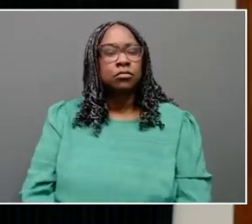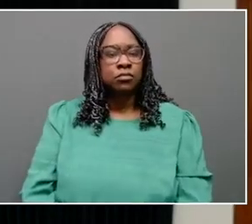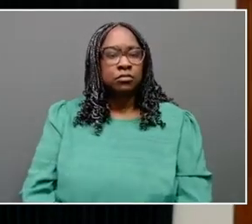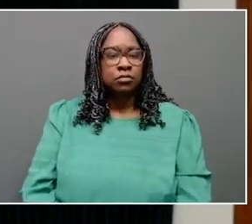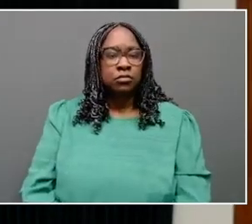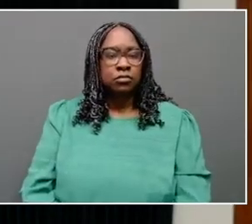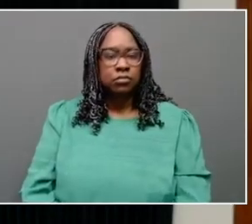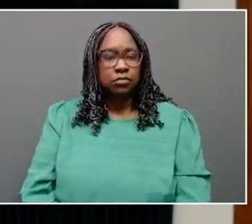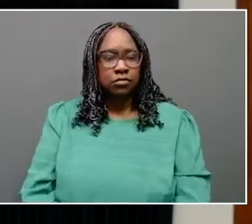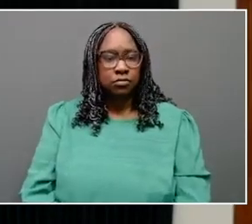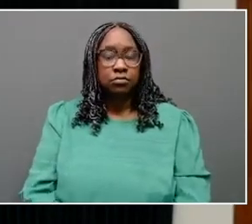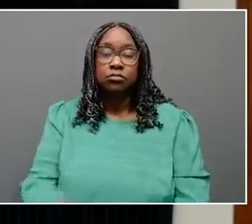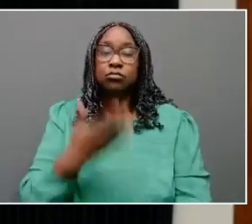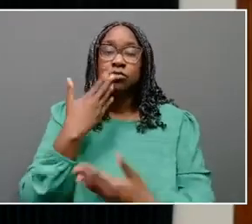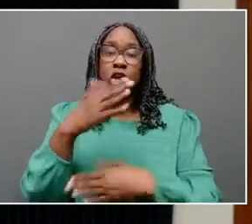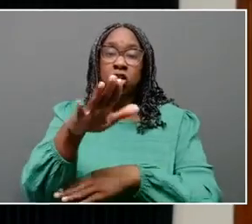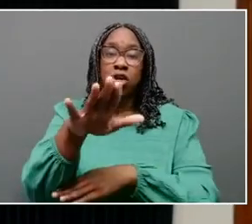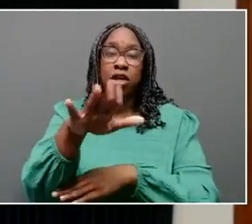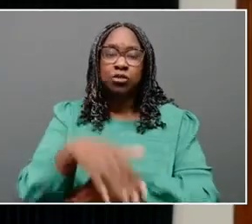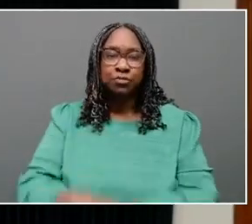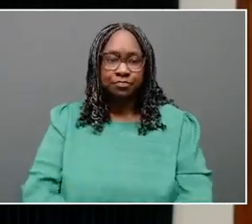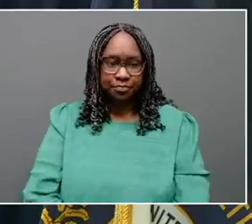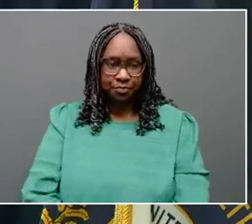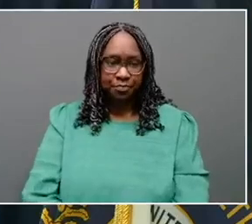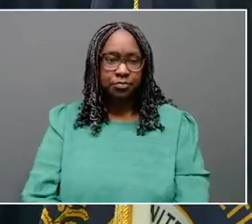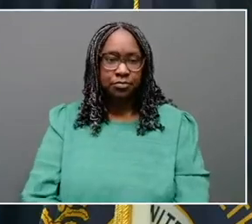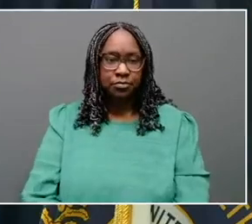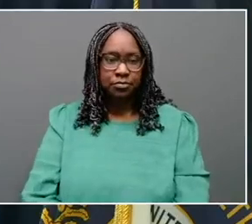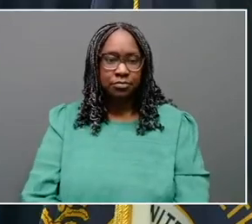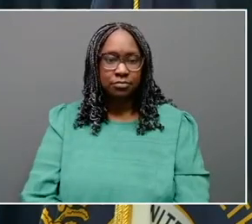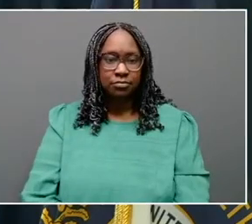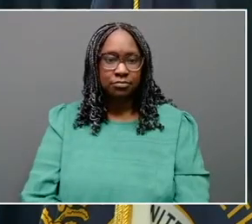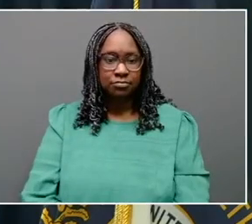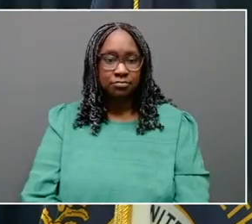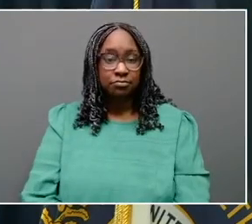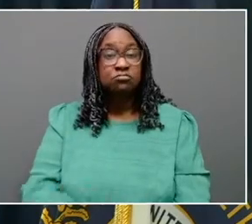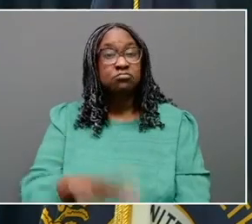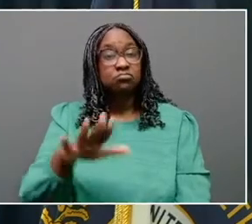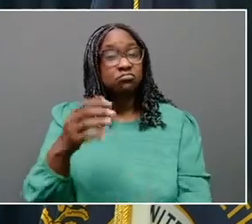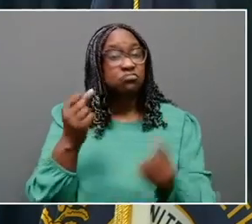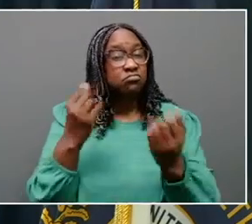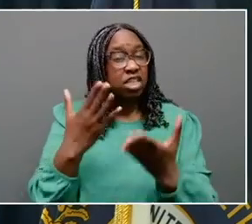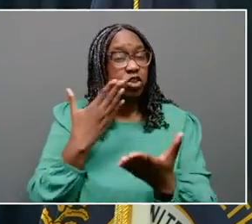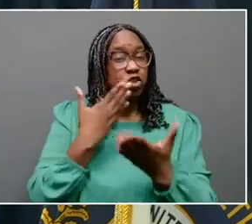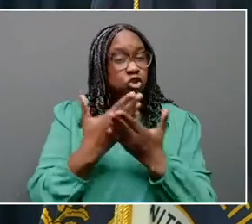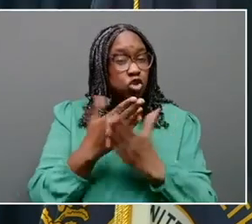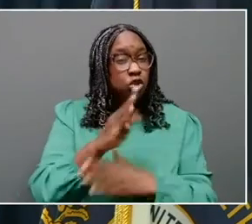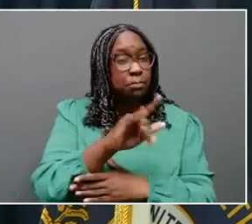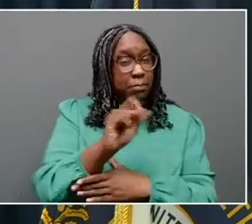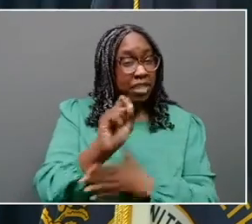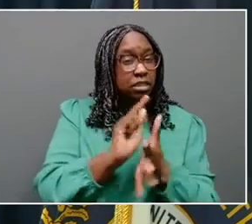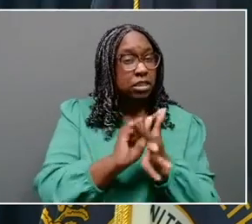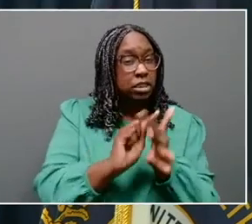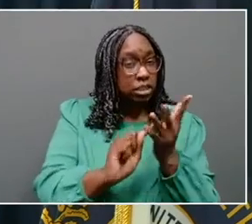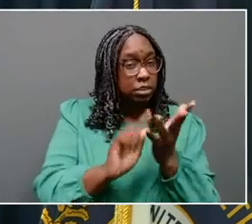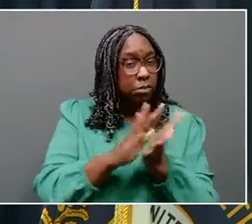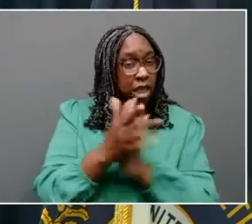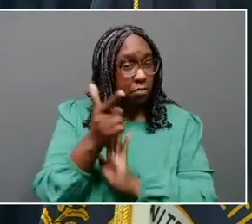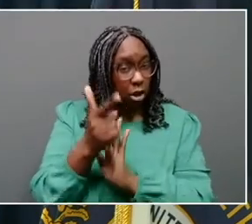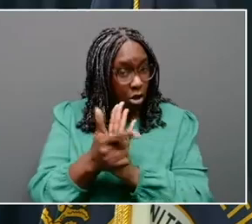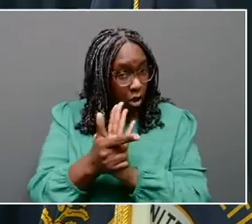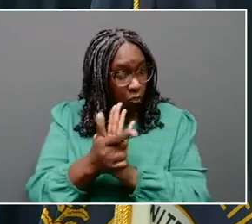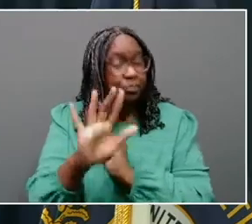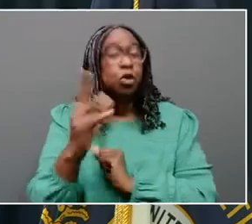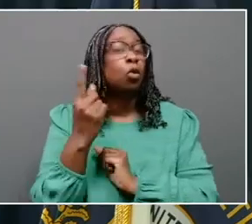Good afternoon. A lot of good bills became law today. Let me tell you about one of them, which my office put together